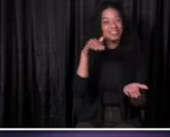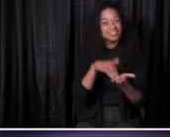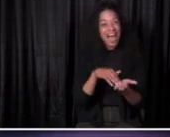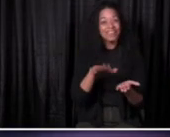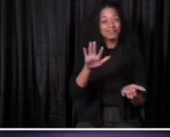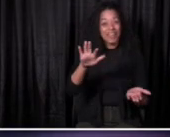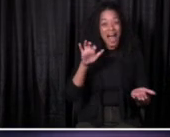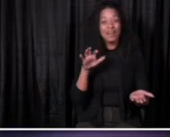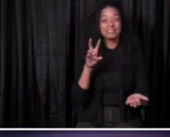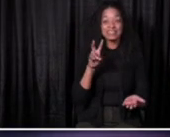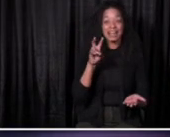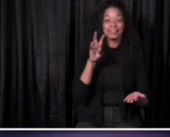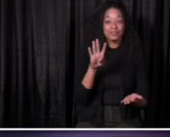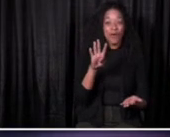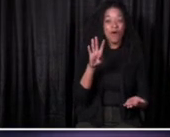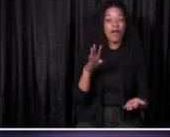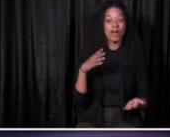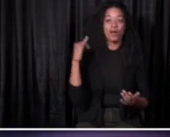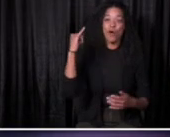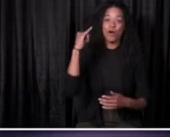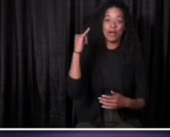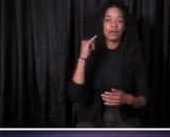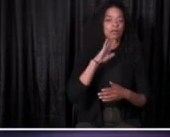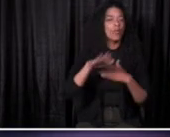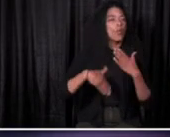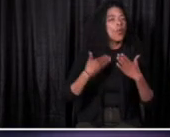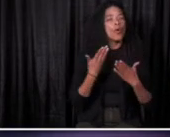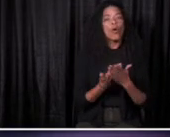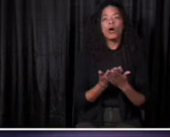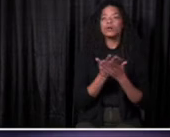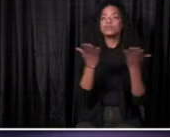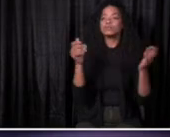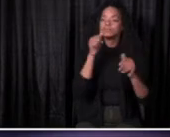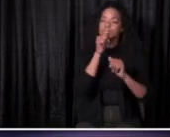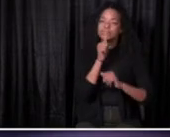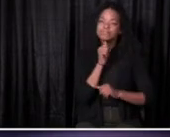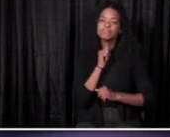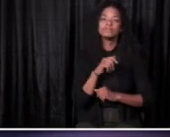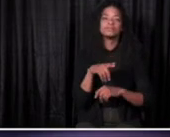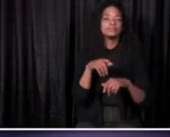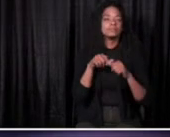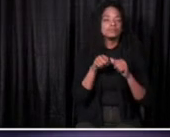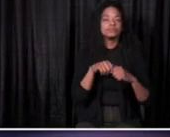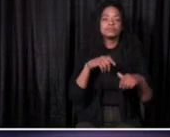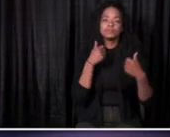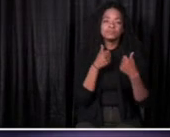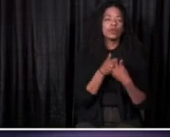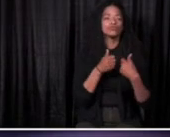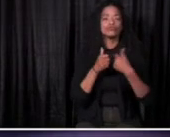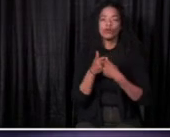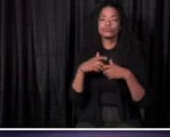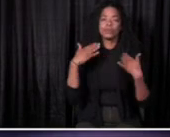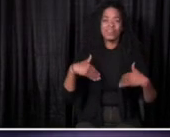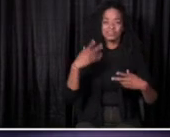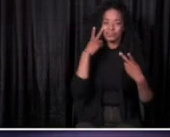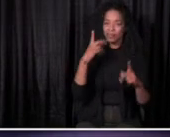9,574 Hornets have persevered through unprecedented challenges to complete their